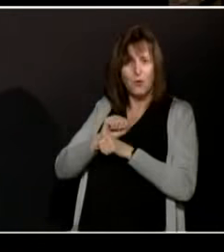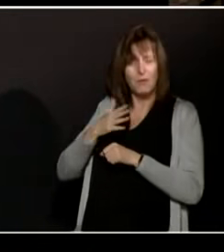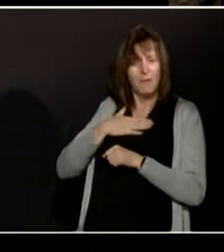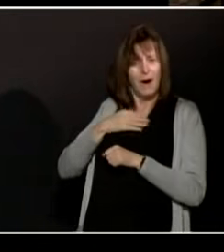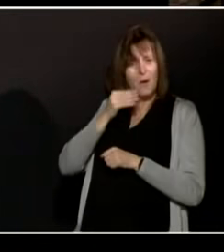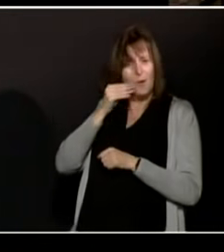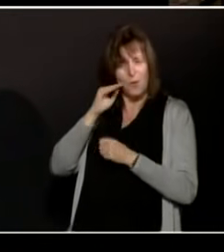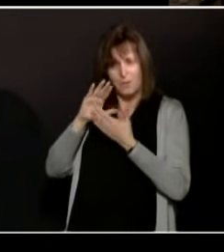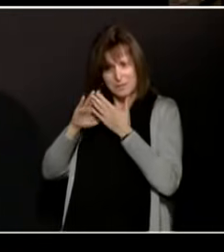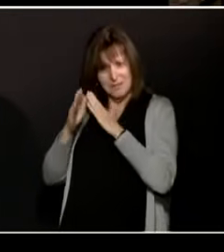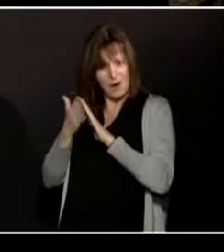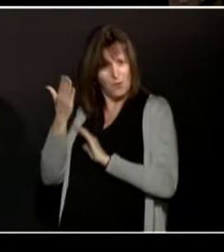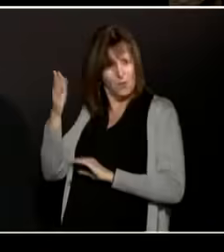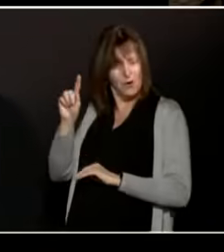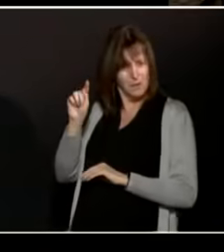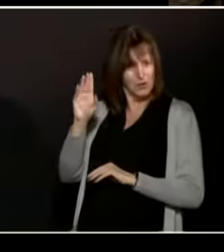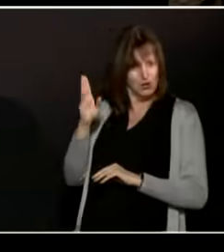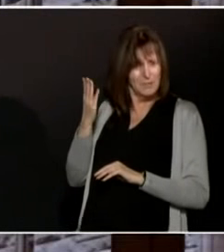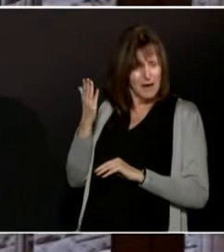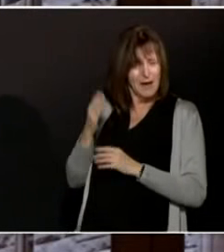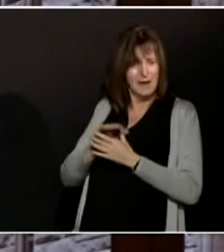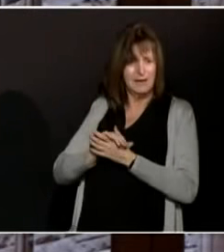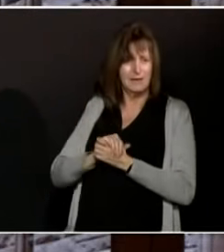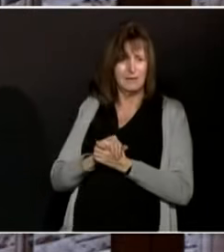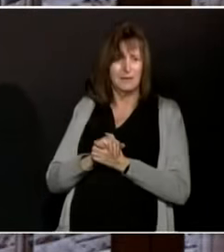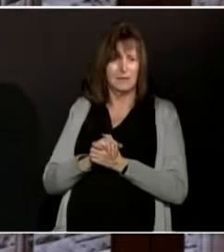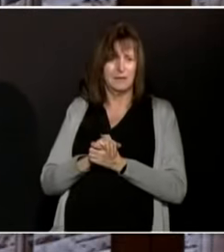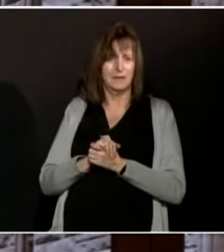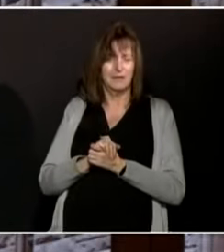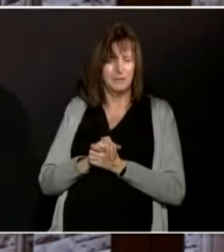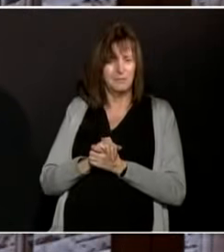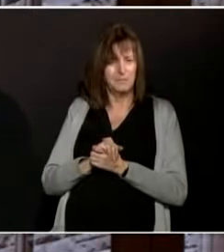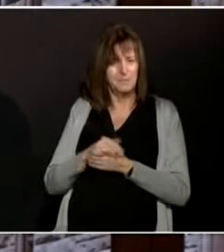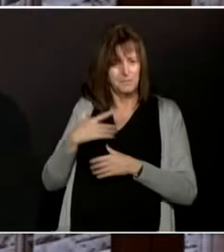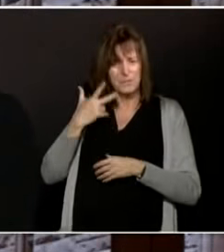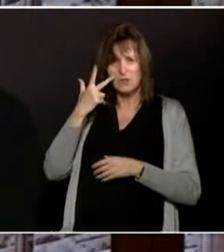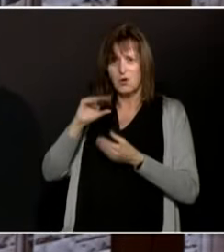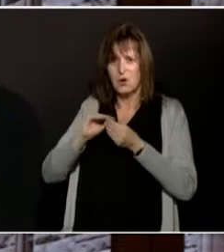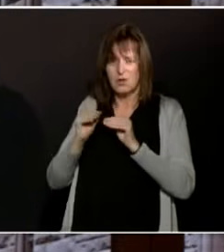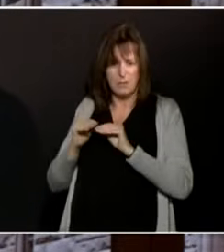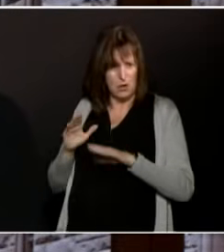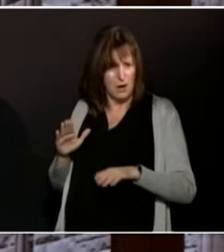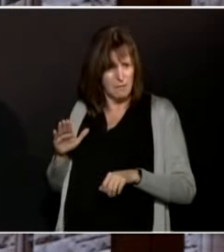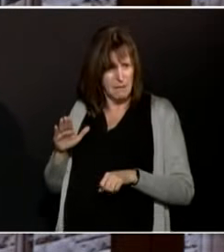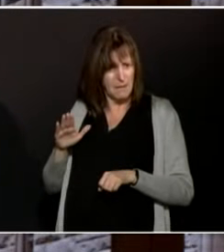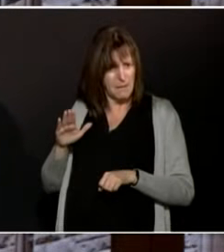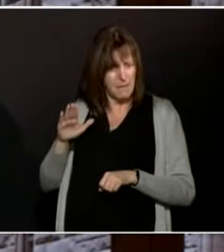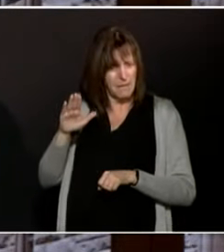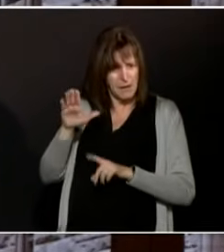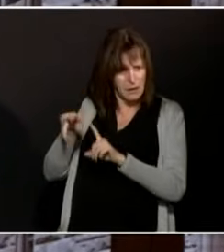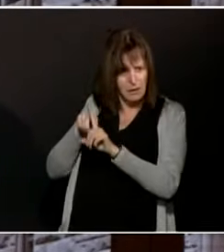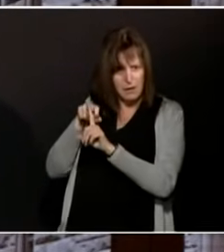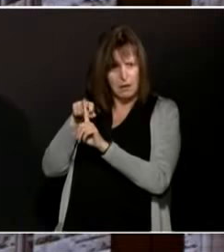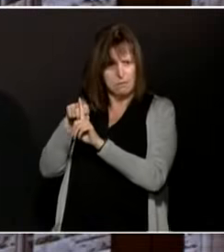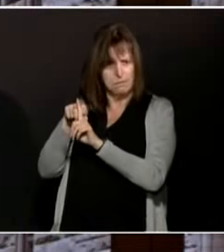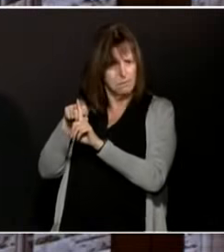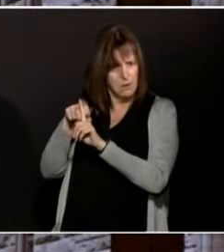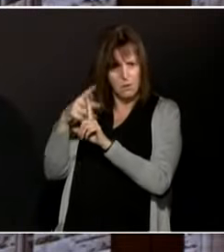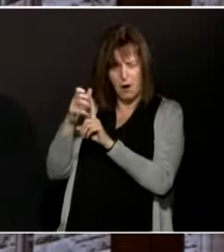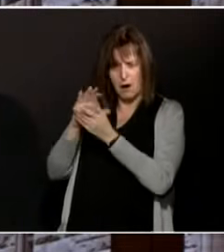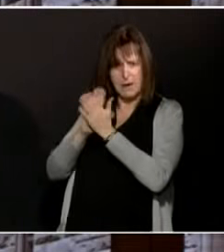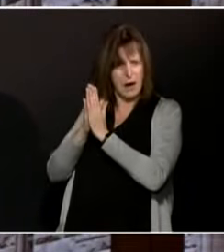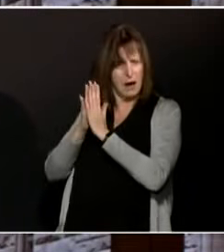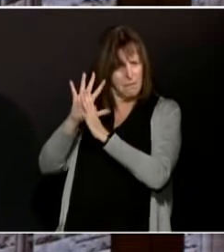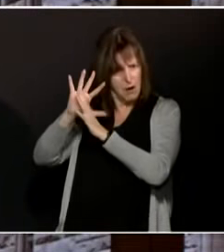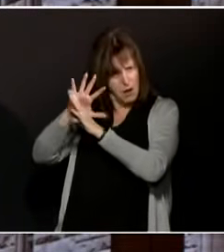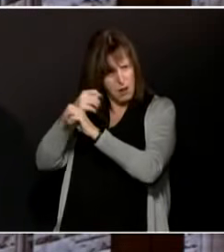one sense, when they saw the numbers rising quickly, we put them in the gray, and then they wanted to go into the lockdown, and we did that before